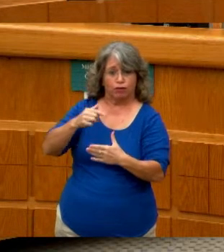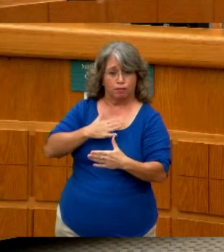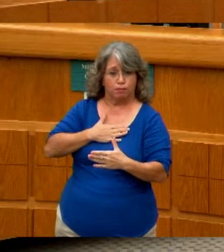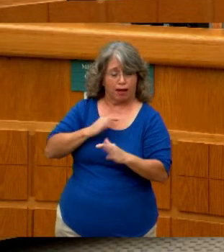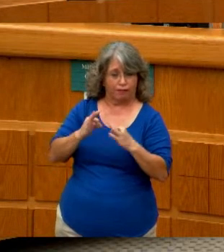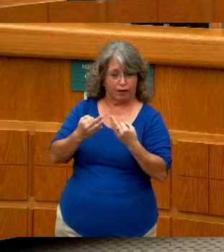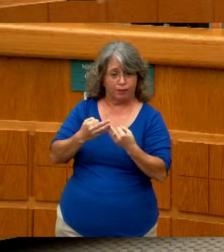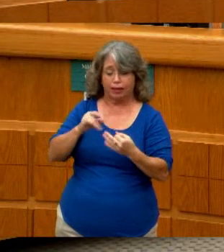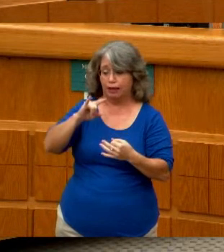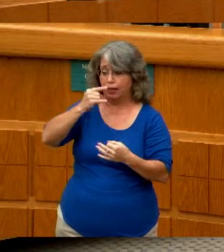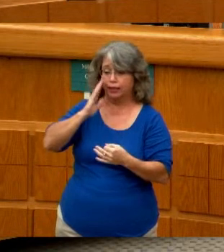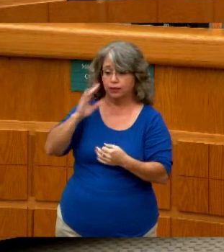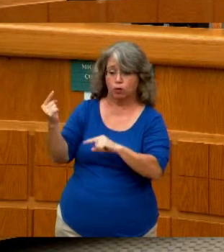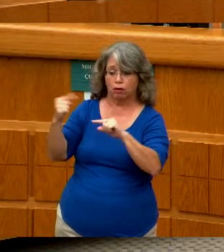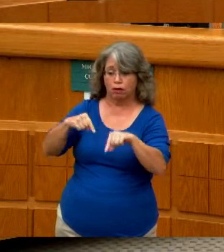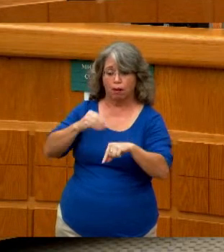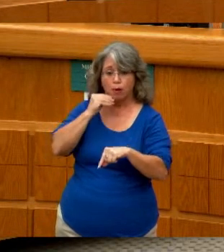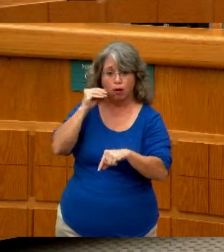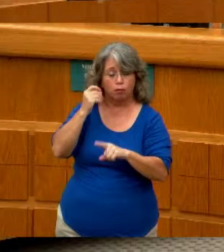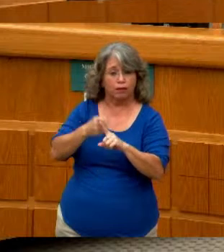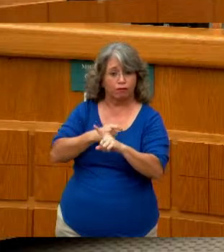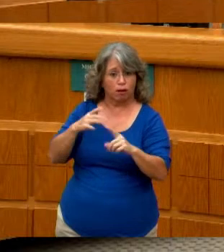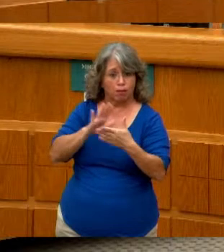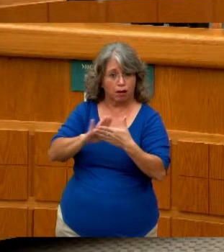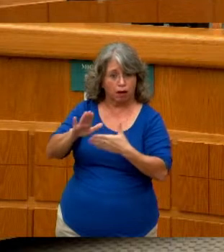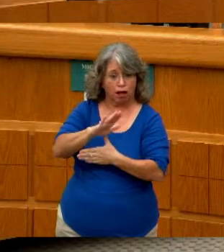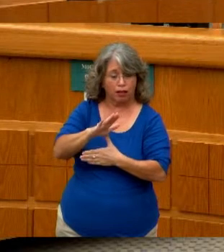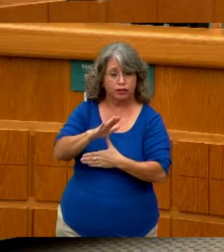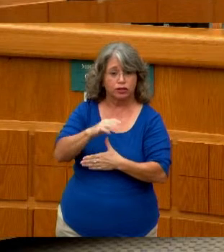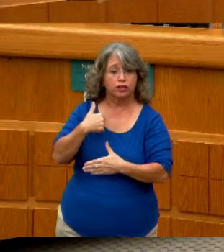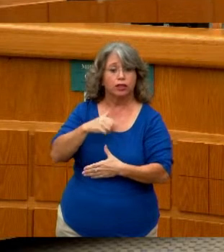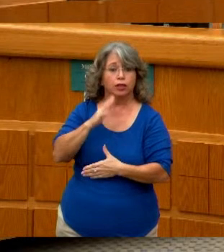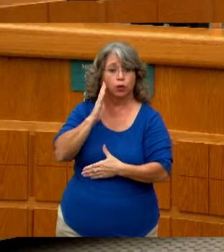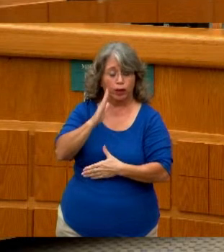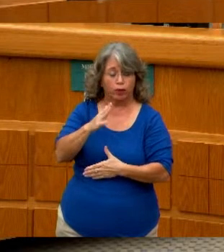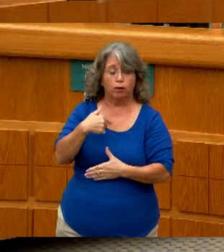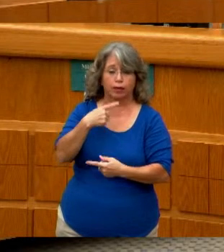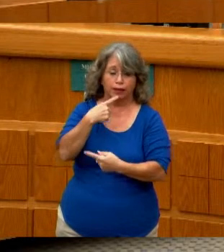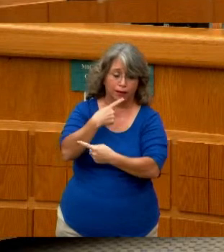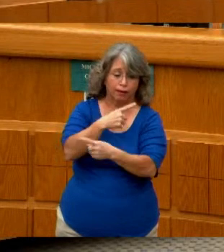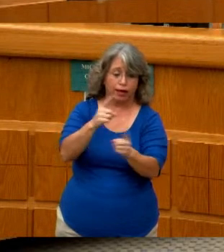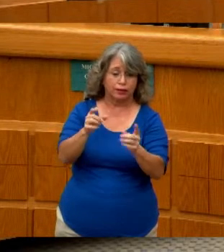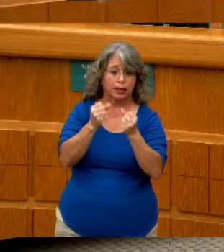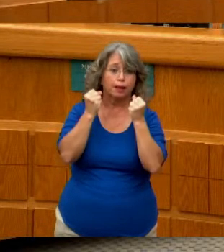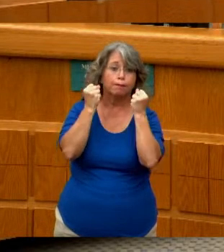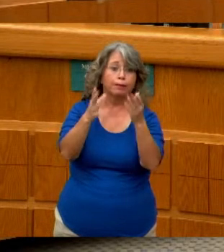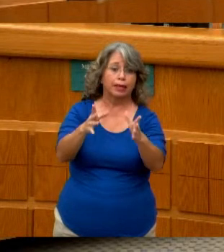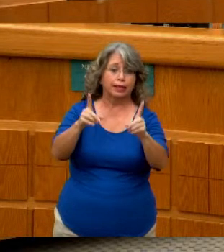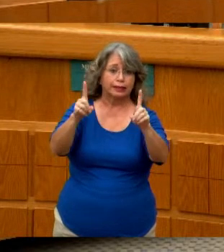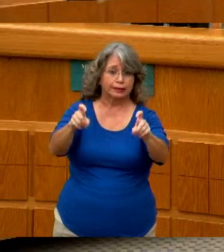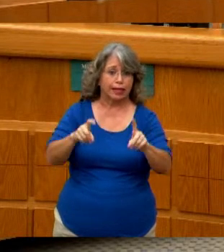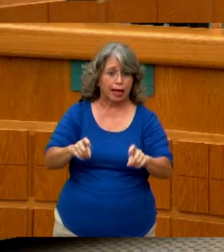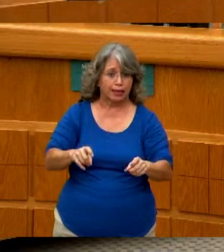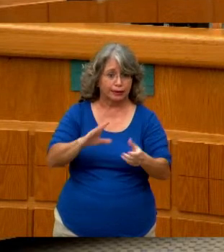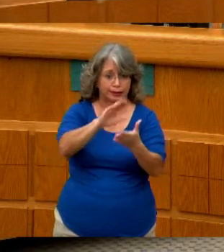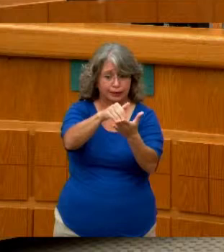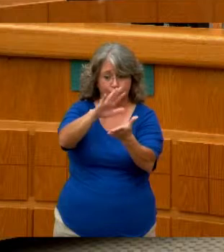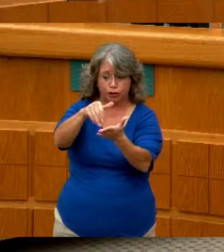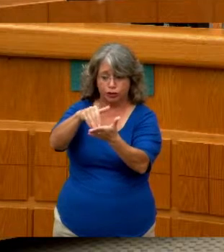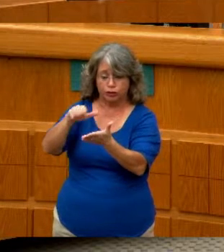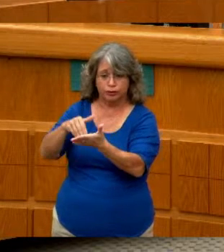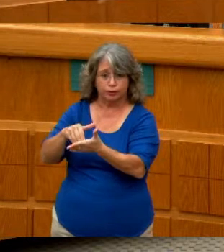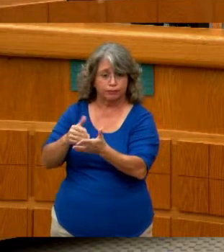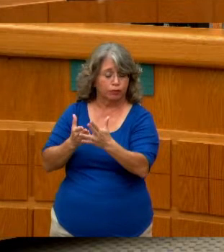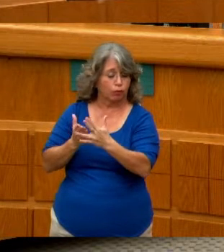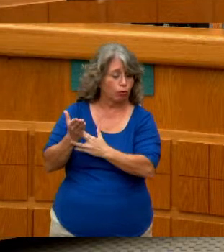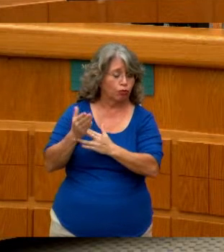part for me and my family is that our kids are going to come home from college. And so we are going to be announcing a lot of testing sites in